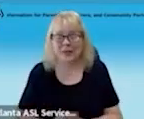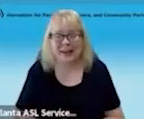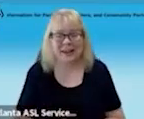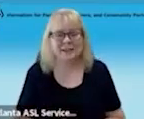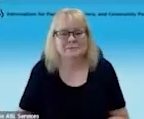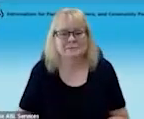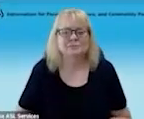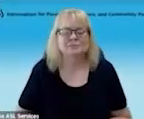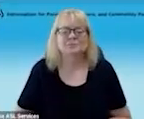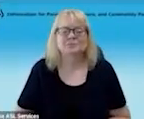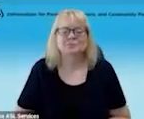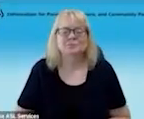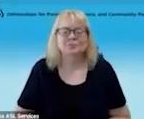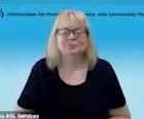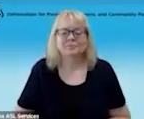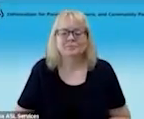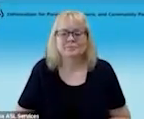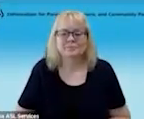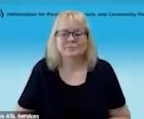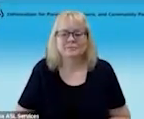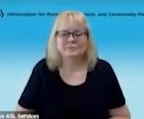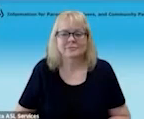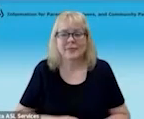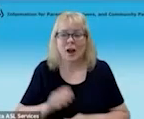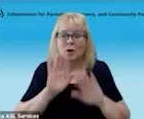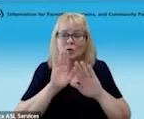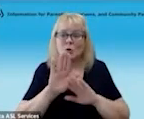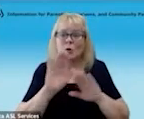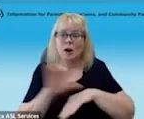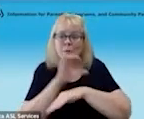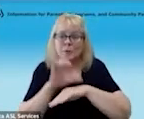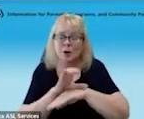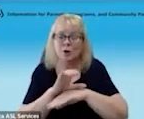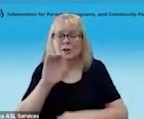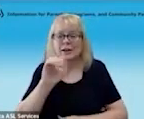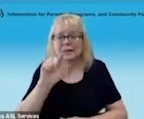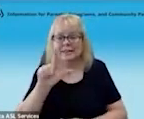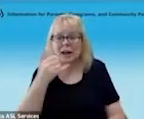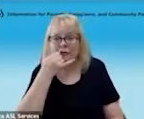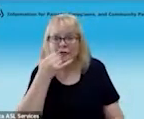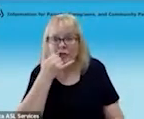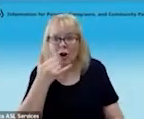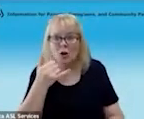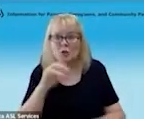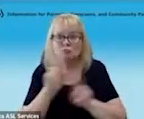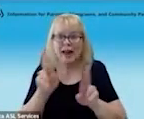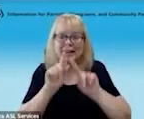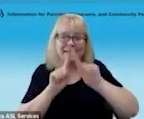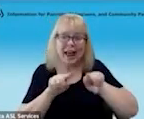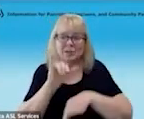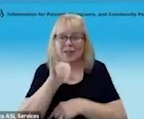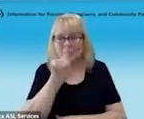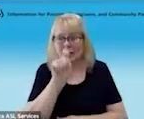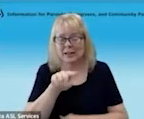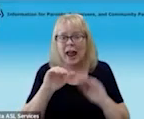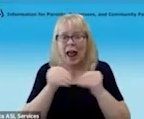Thank you, Ms. Anderson. And yes, now are you ready for poll question number 3? If so,